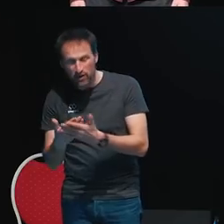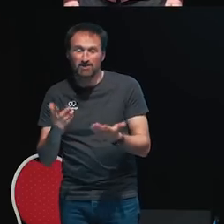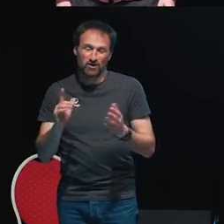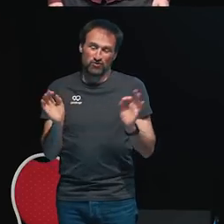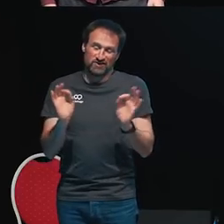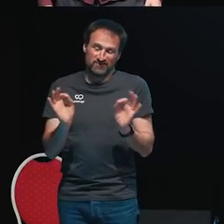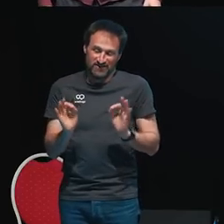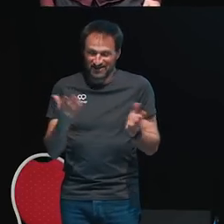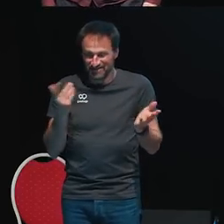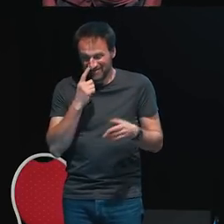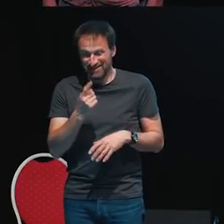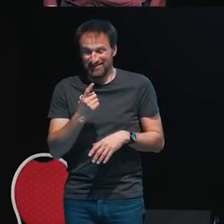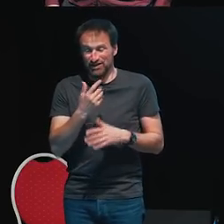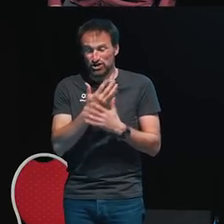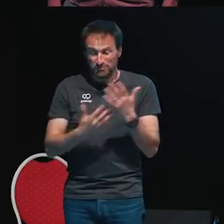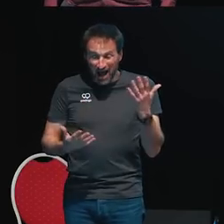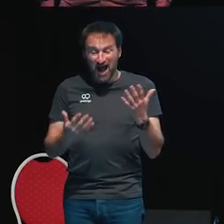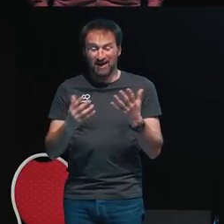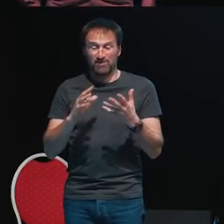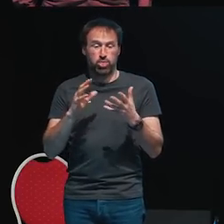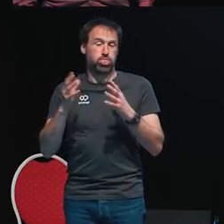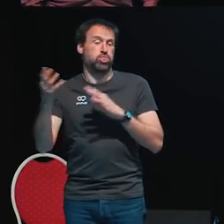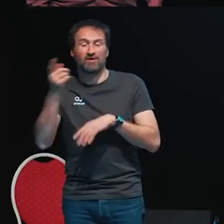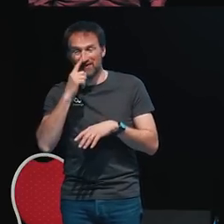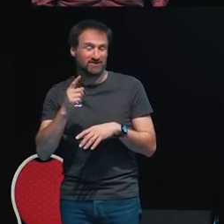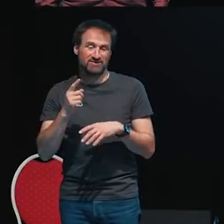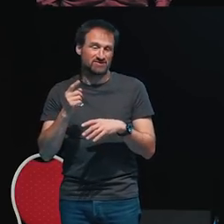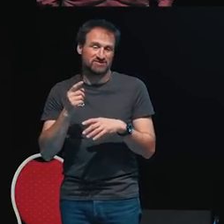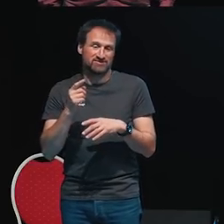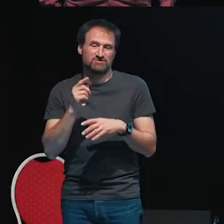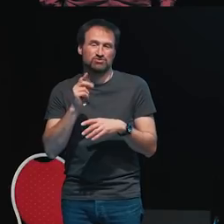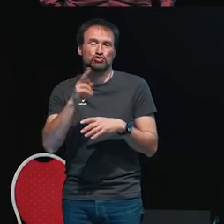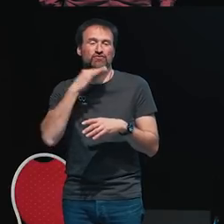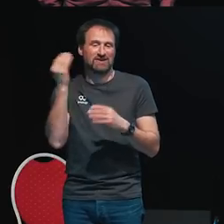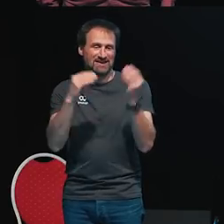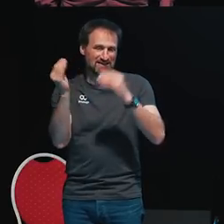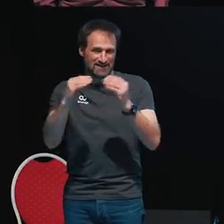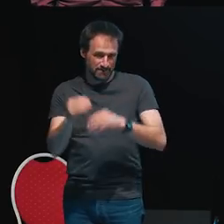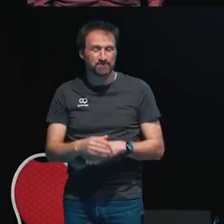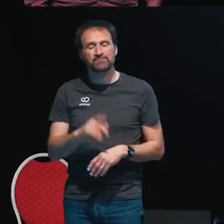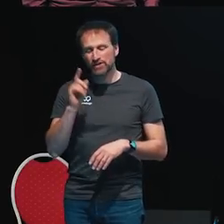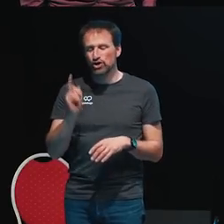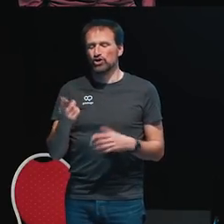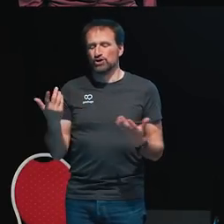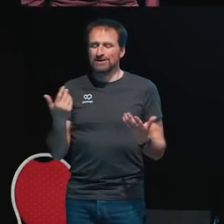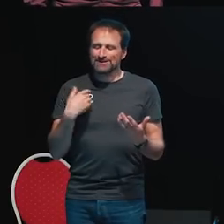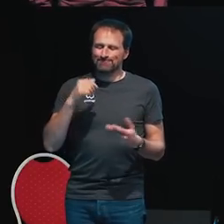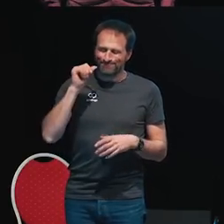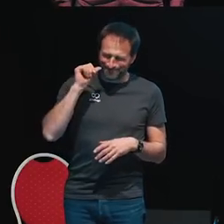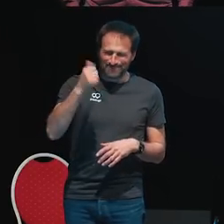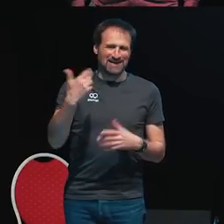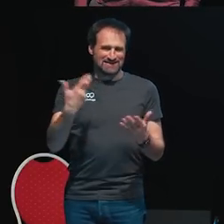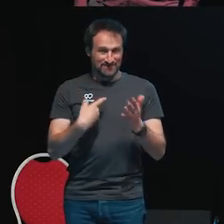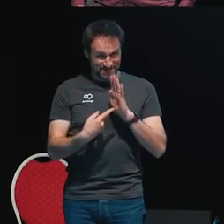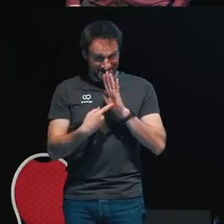you add too much. And most of the things I show you are actually based